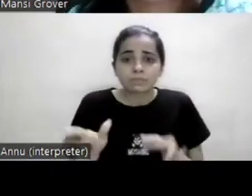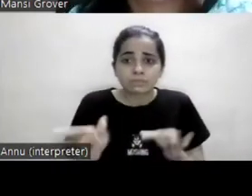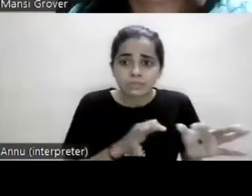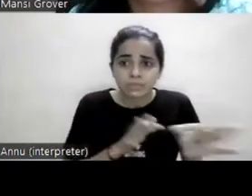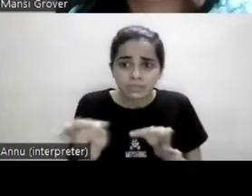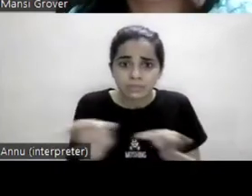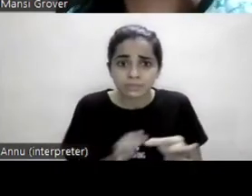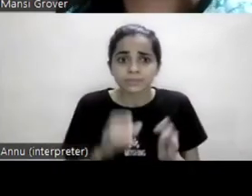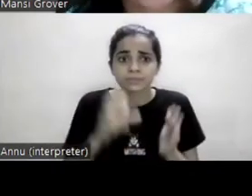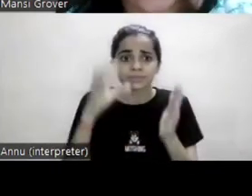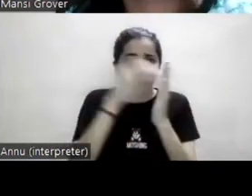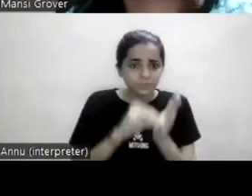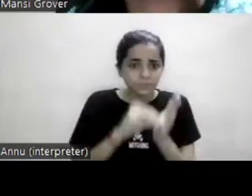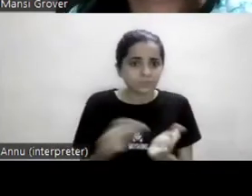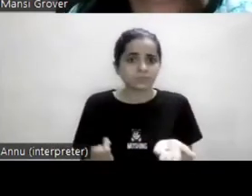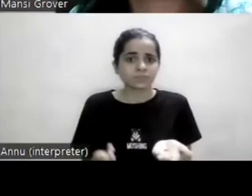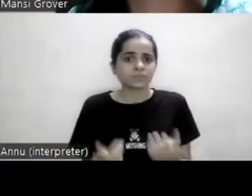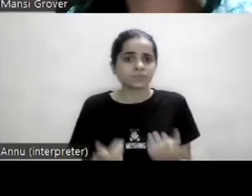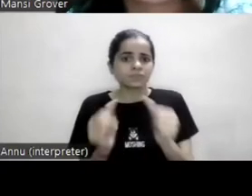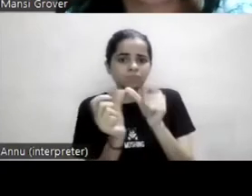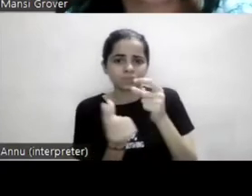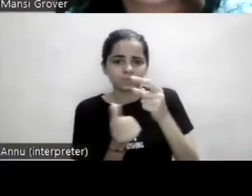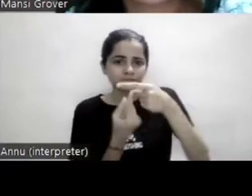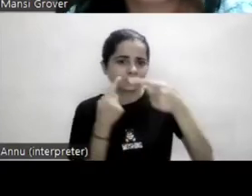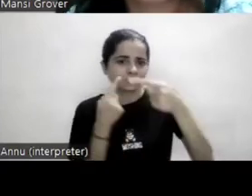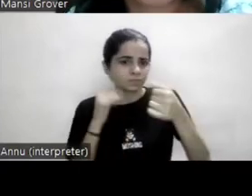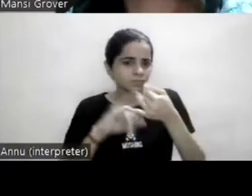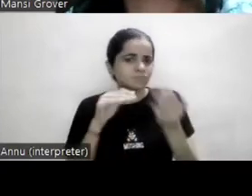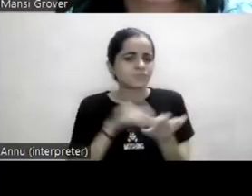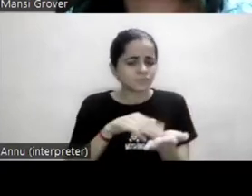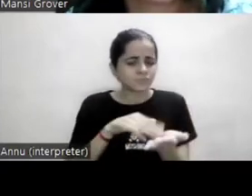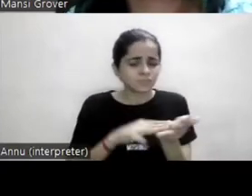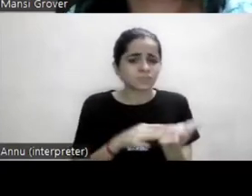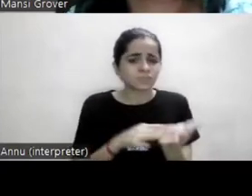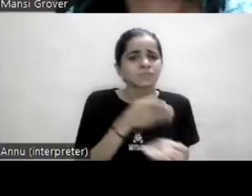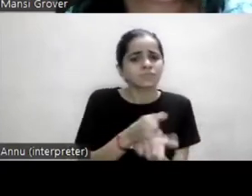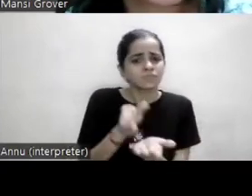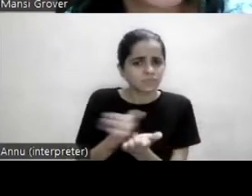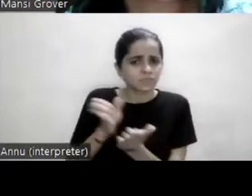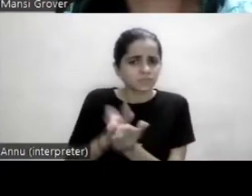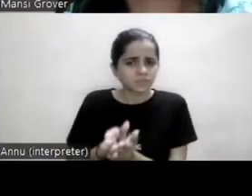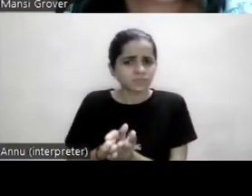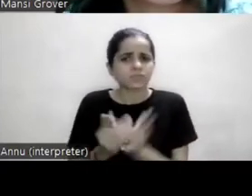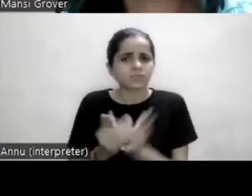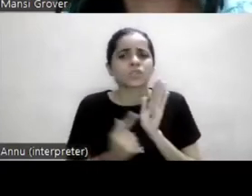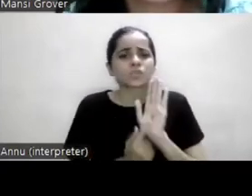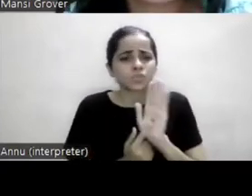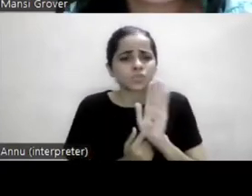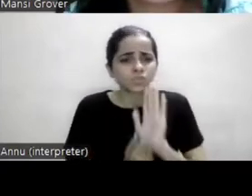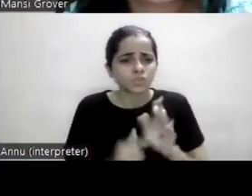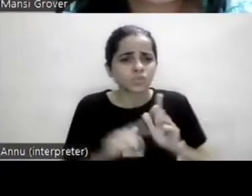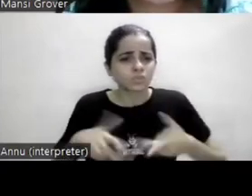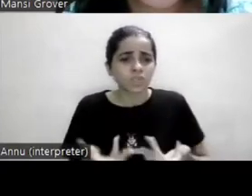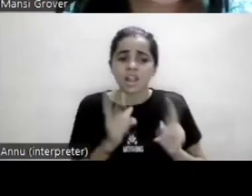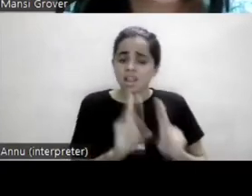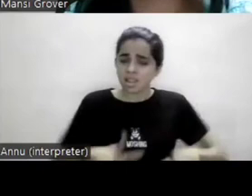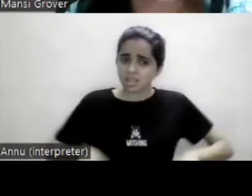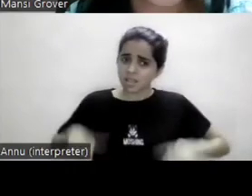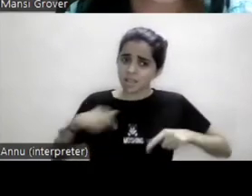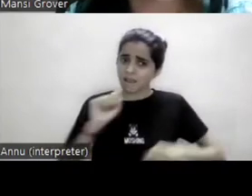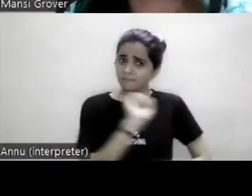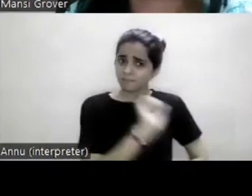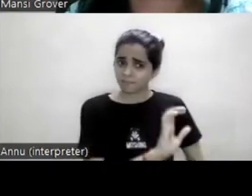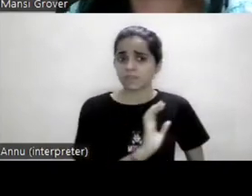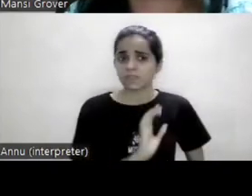those subjects for whom autism is in some way part of their representational existence. It is